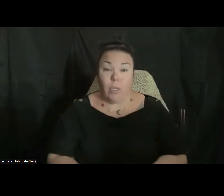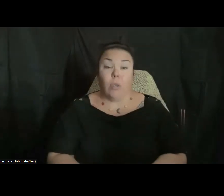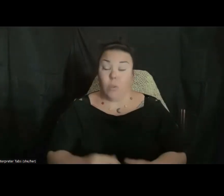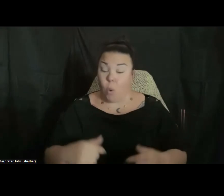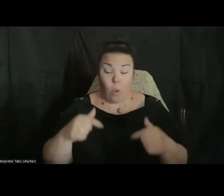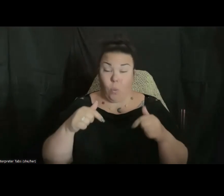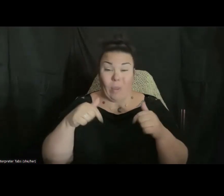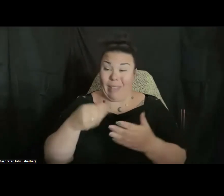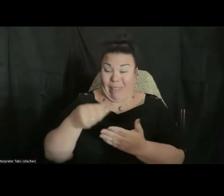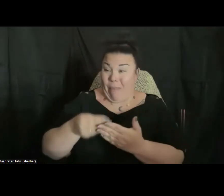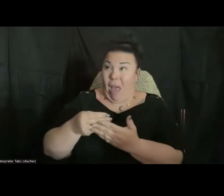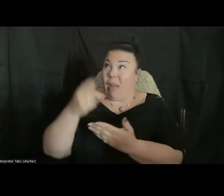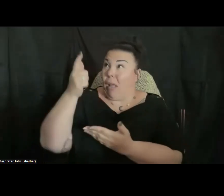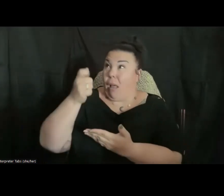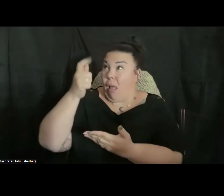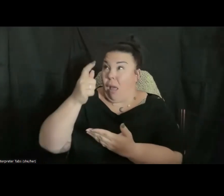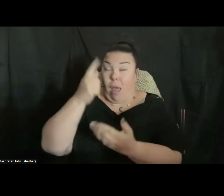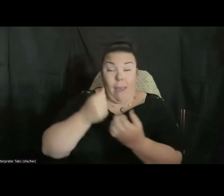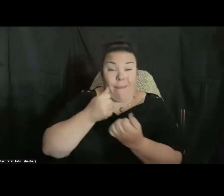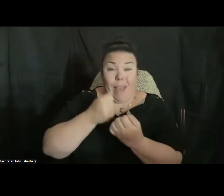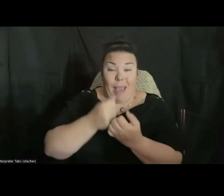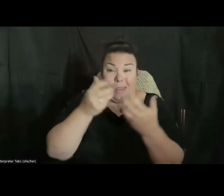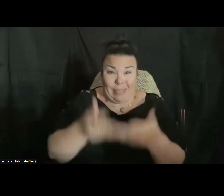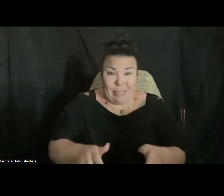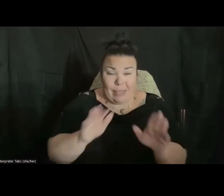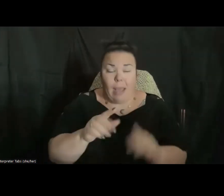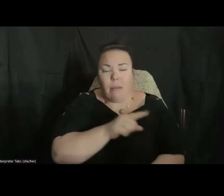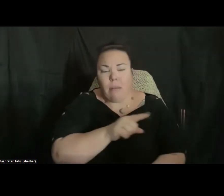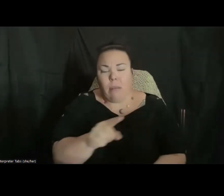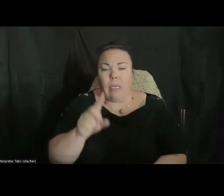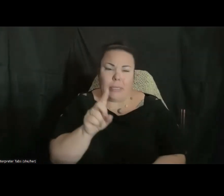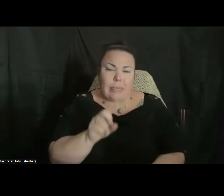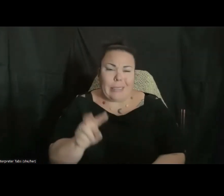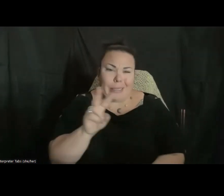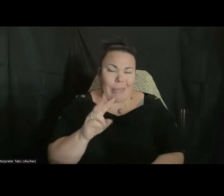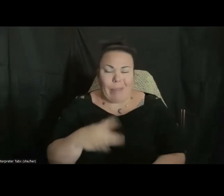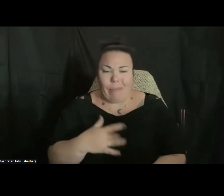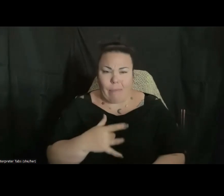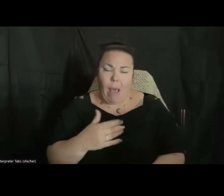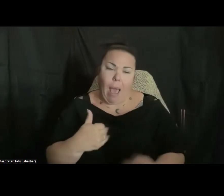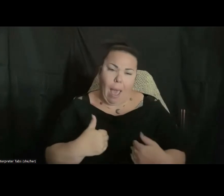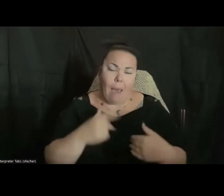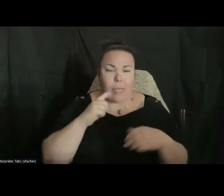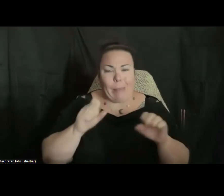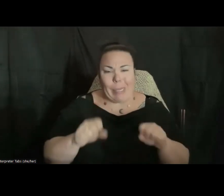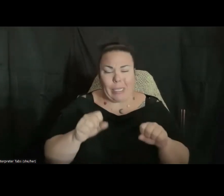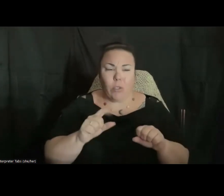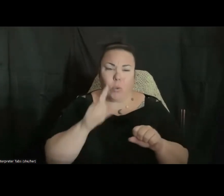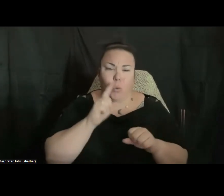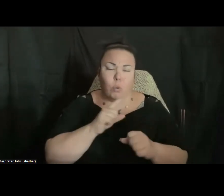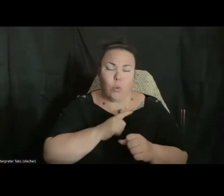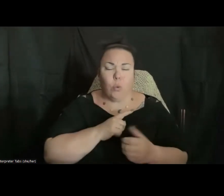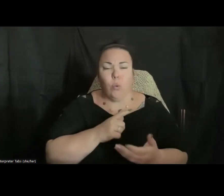is done, that DV programs feel that they have the capacity to be able to network with their community health centers